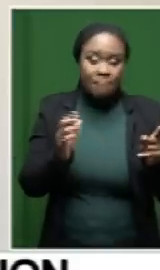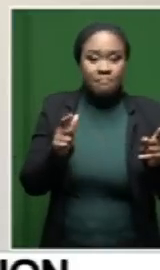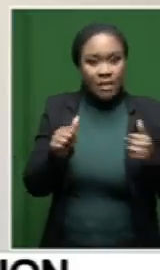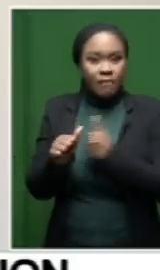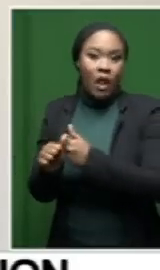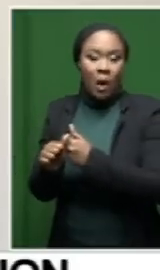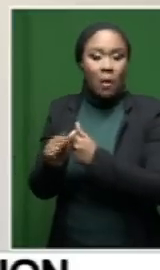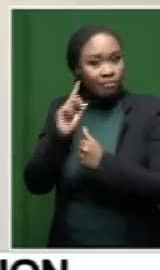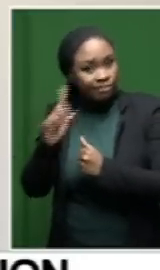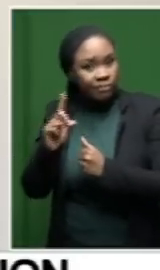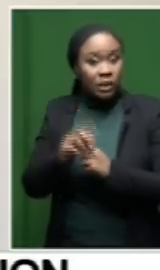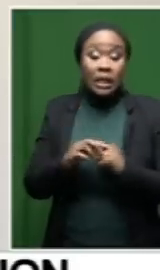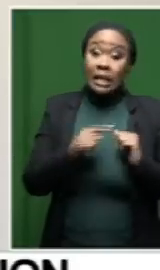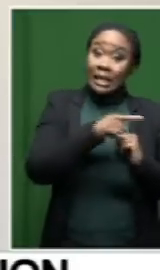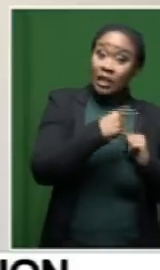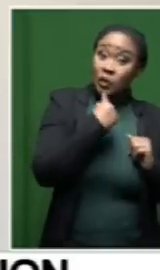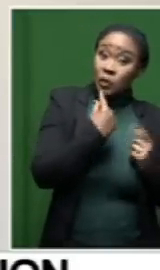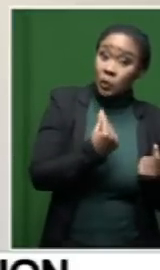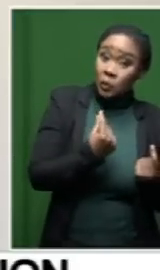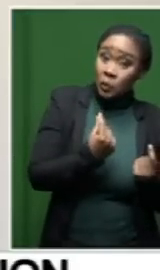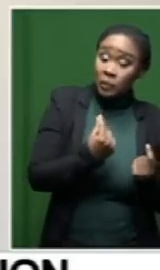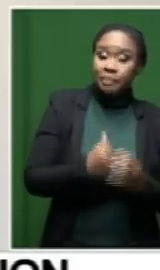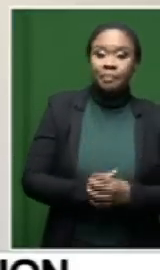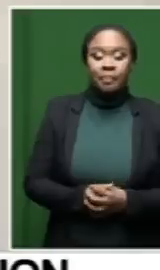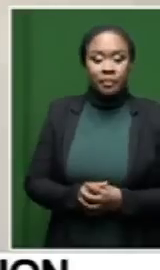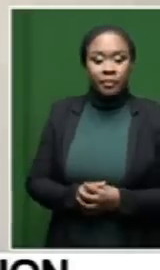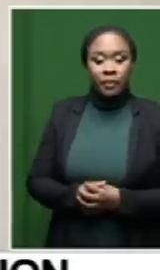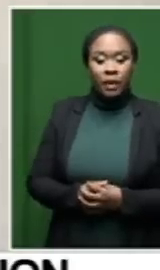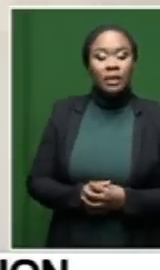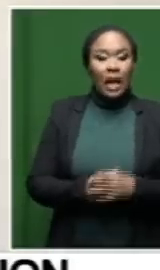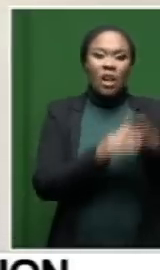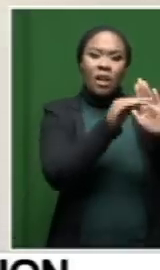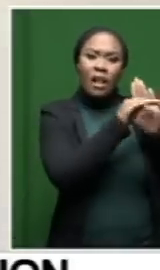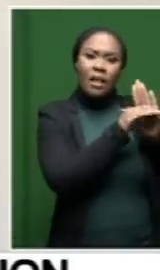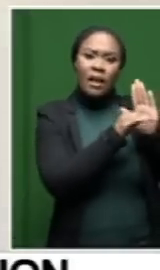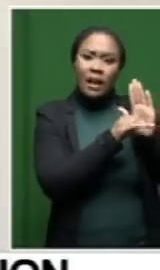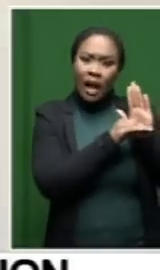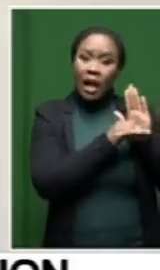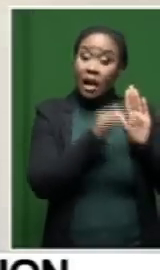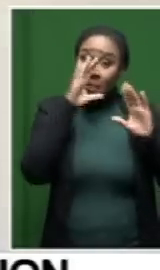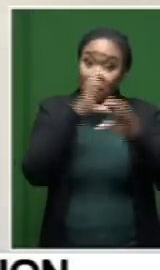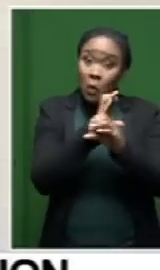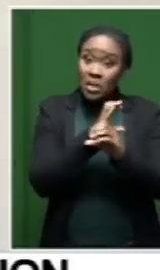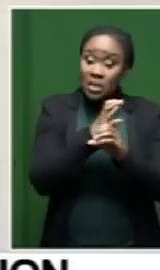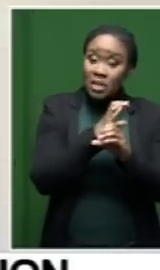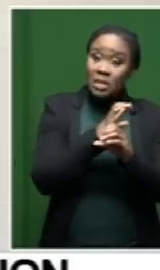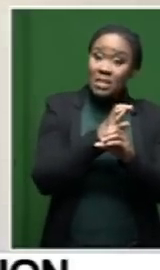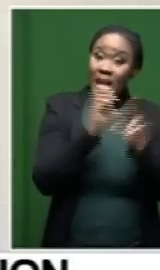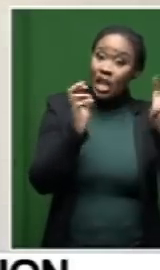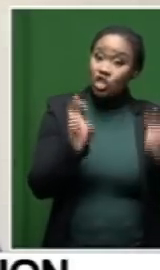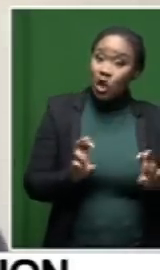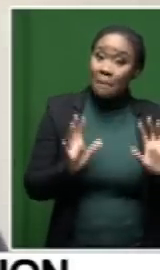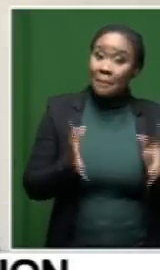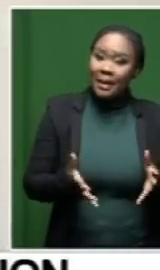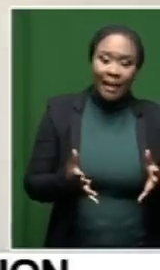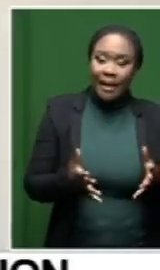did was to expand quite substantially the terms of reference when he finally appointed the Commission of Inquiry